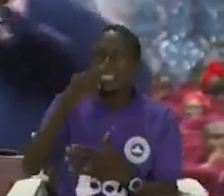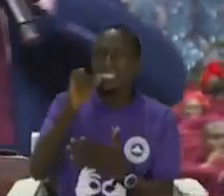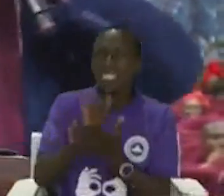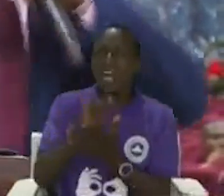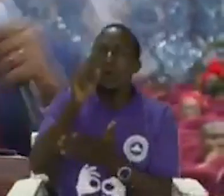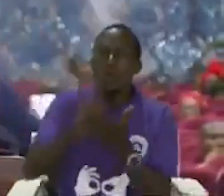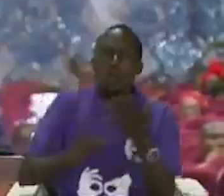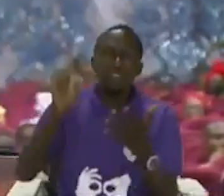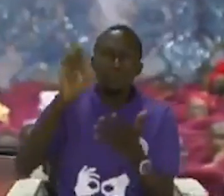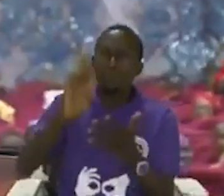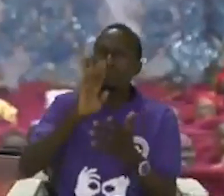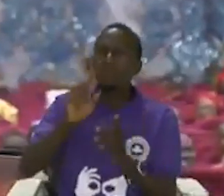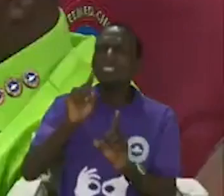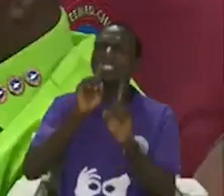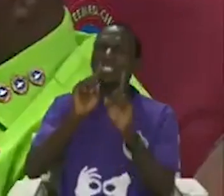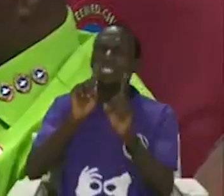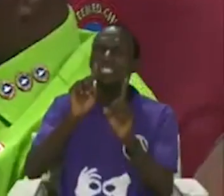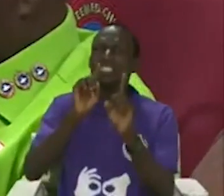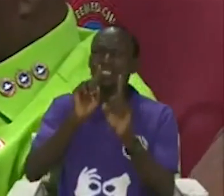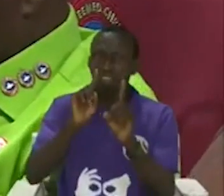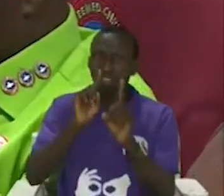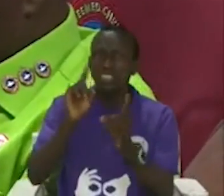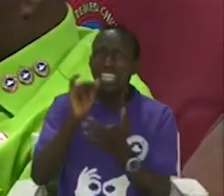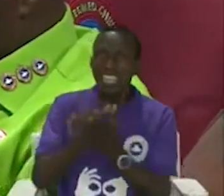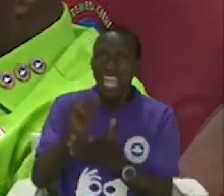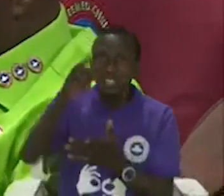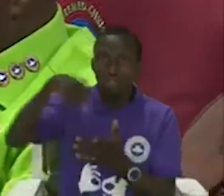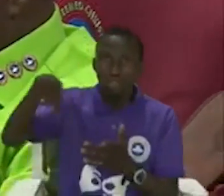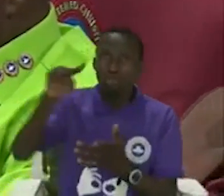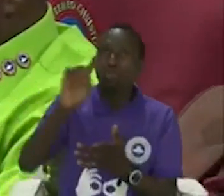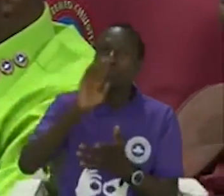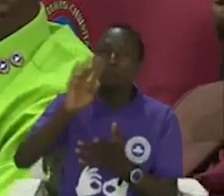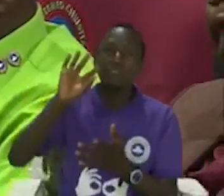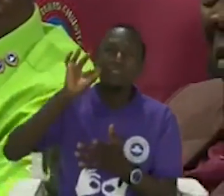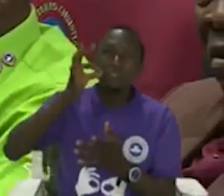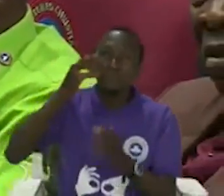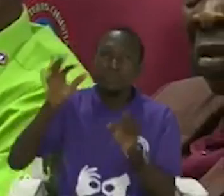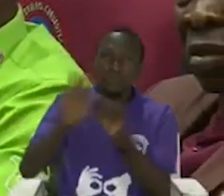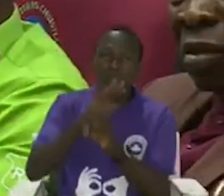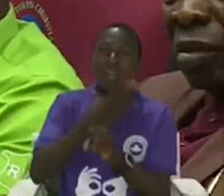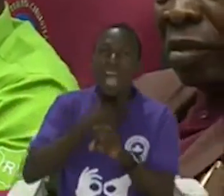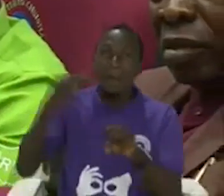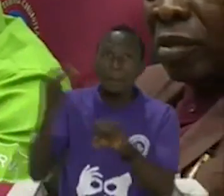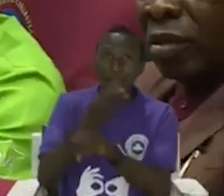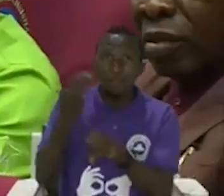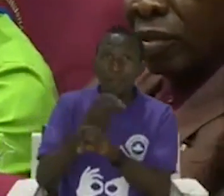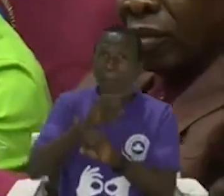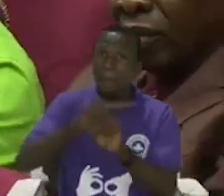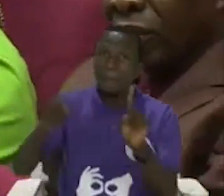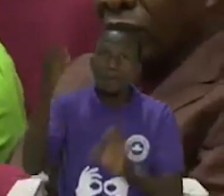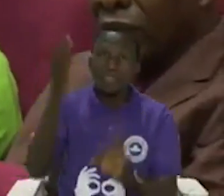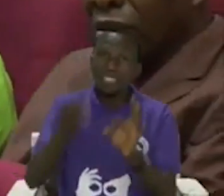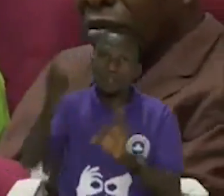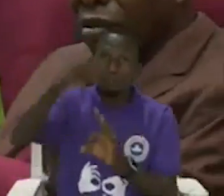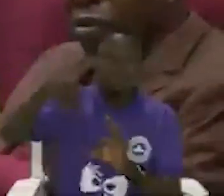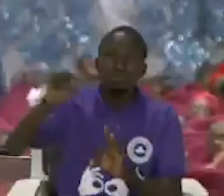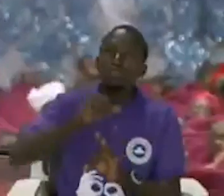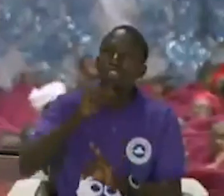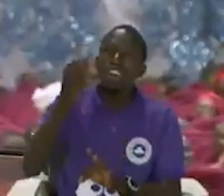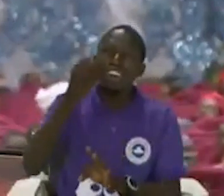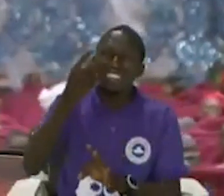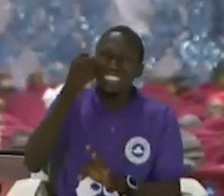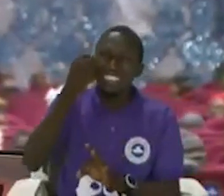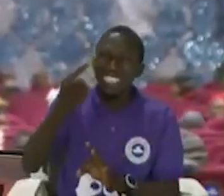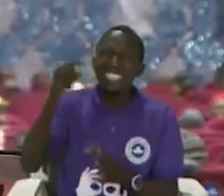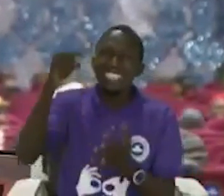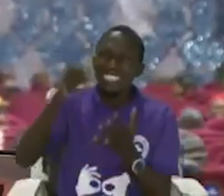become his image. He said you are going to be fruitful and multiply. But if you don't understand the mysteries of this kingdom, you cannot